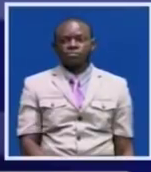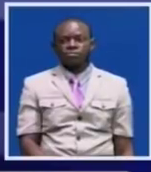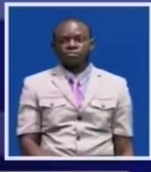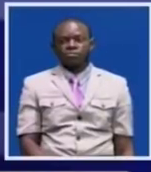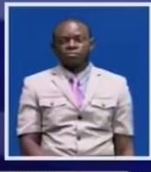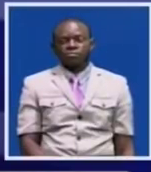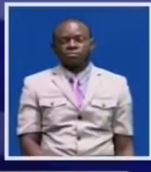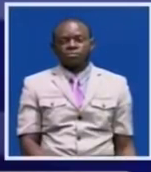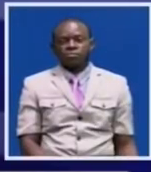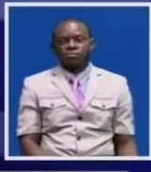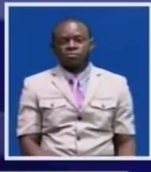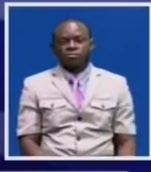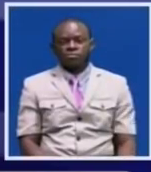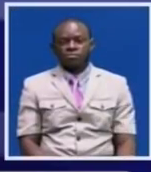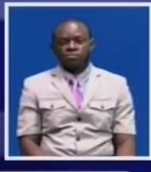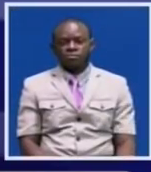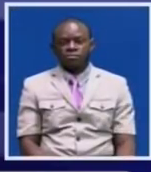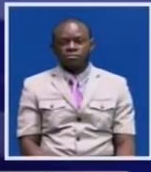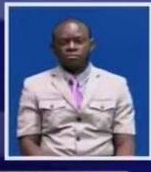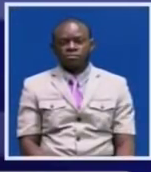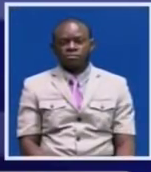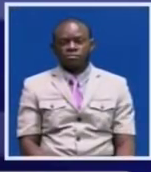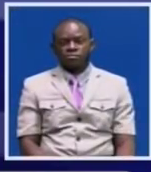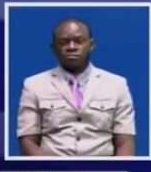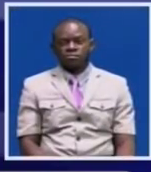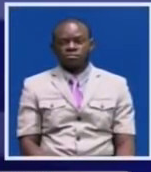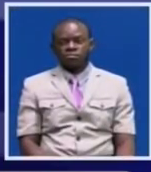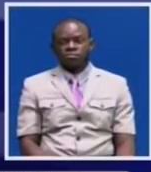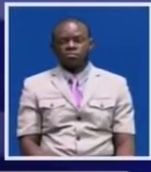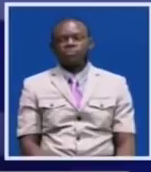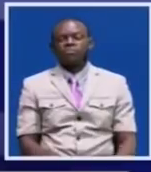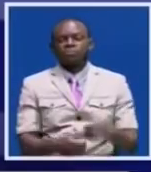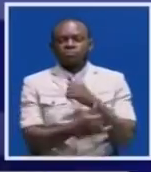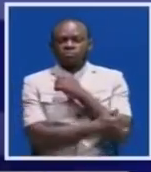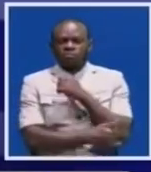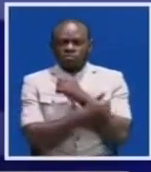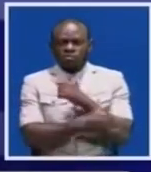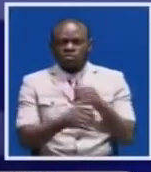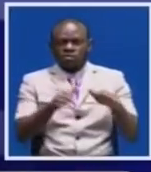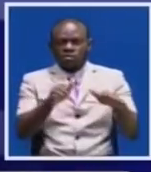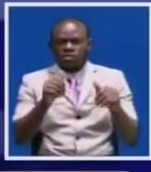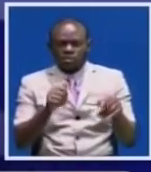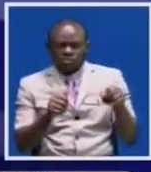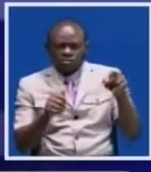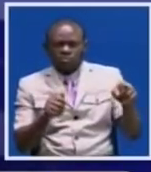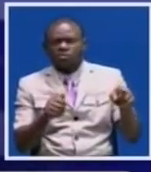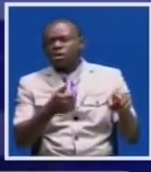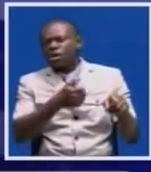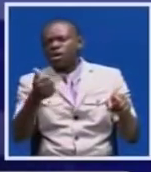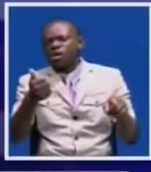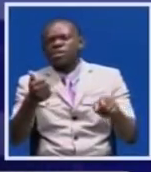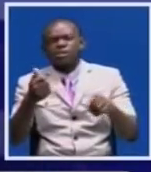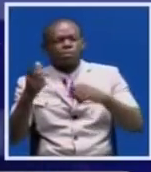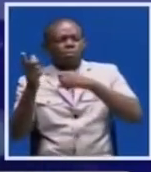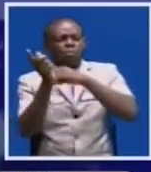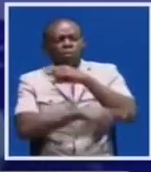Meanwhile, President Lungu has called for the immediate lifting of economic sanctions against Zimbabwe. The president says the move will